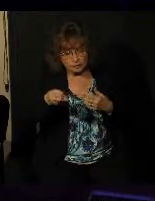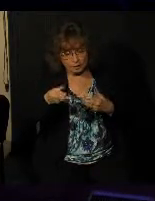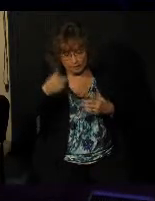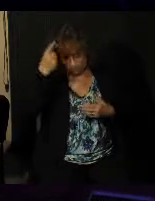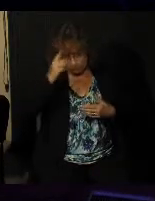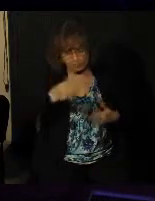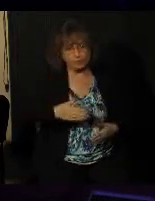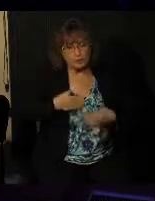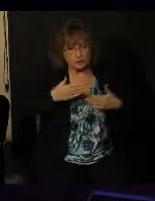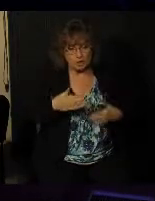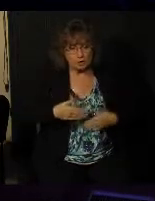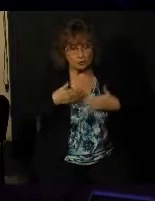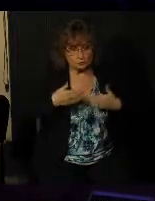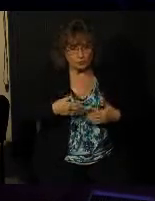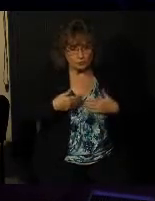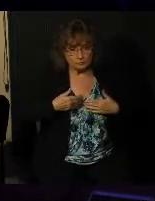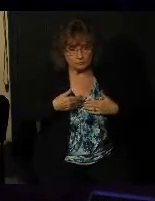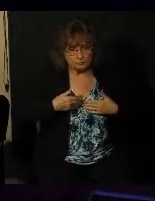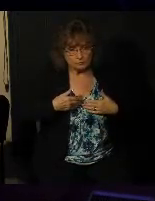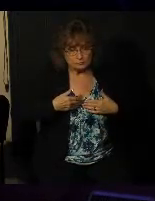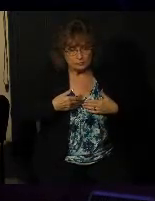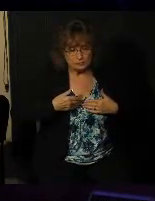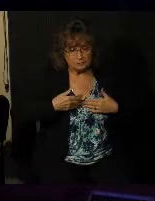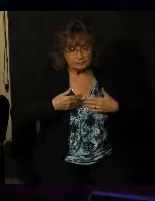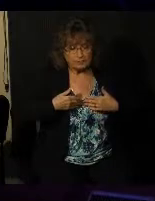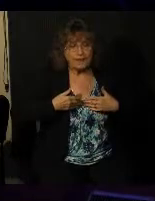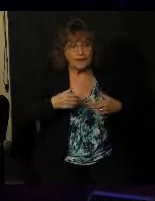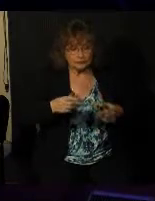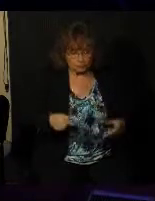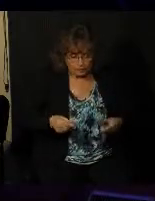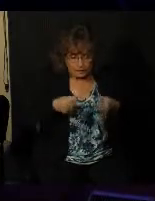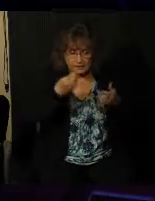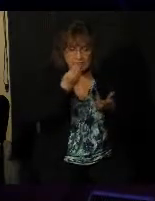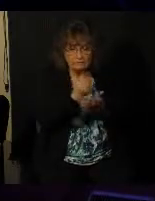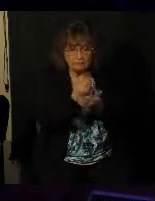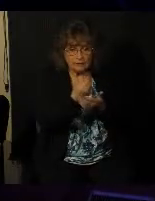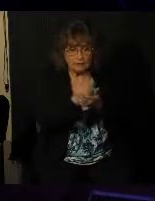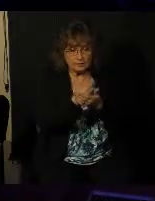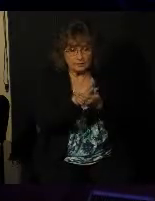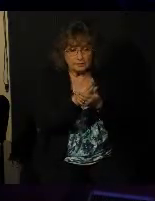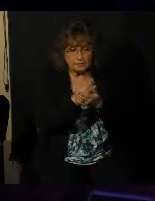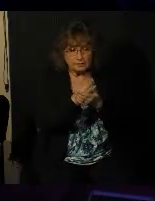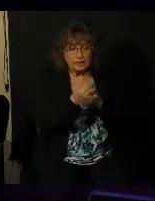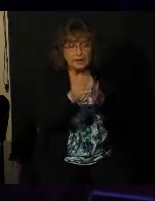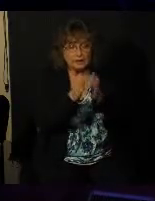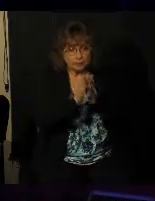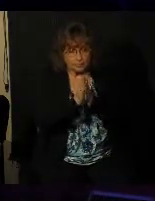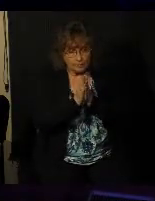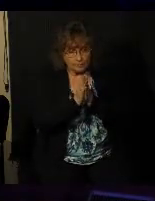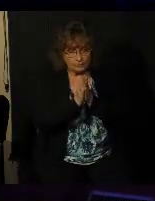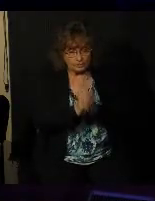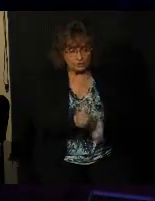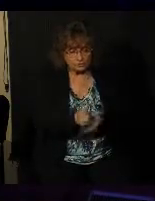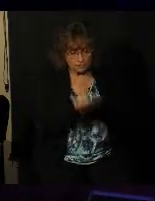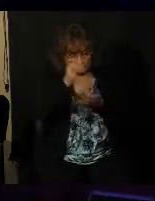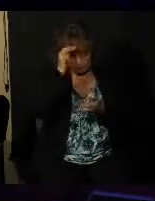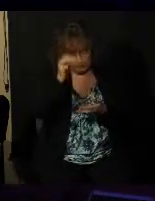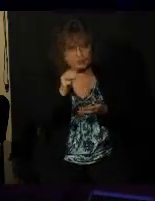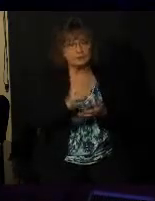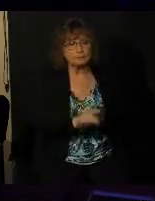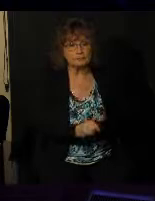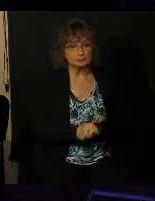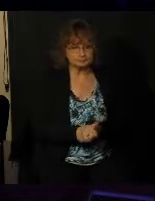like me. I do this. So explain to me how we, a church in Haywood County,